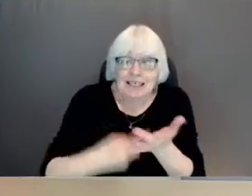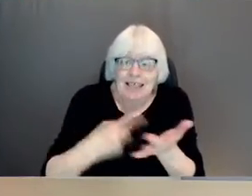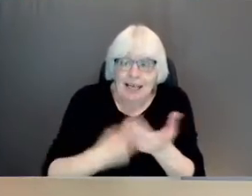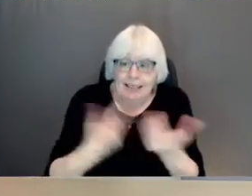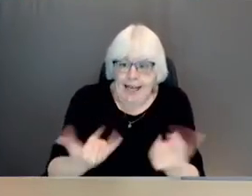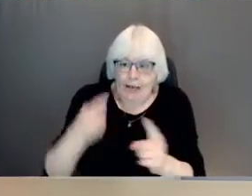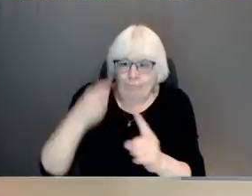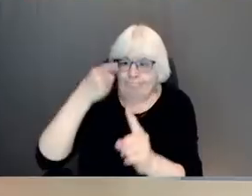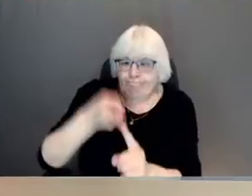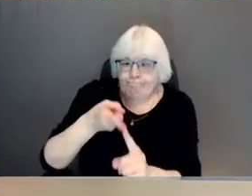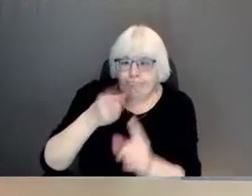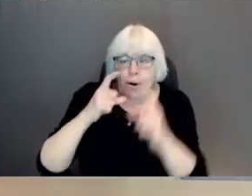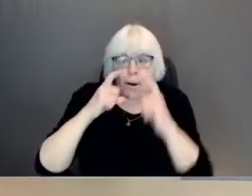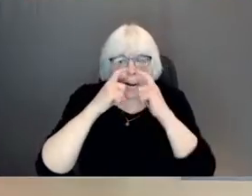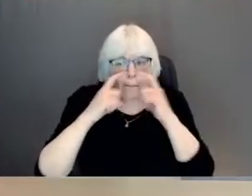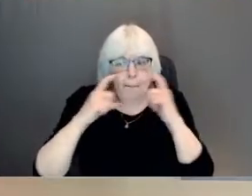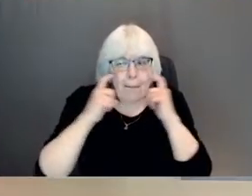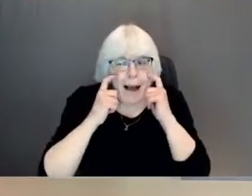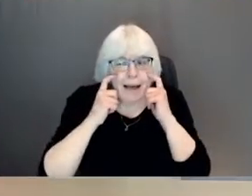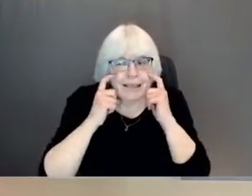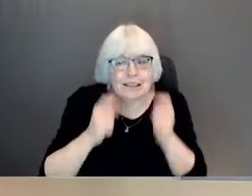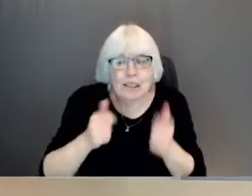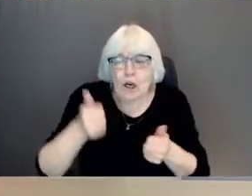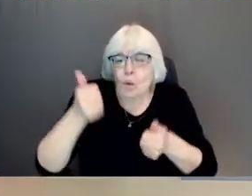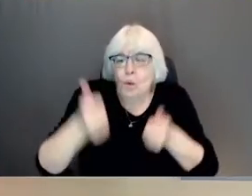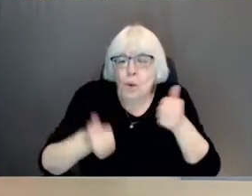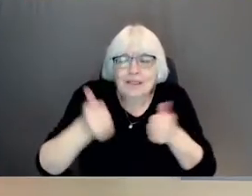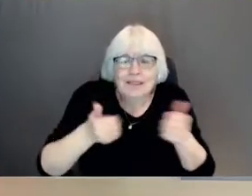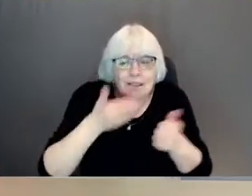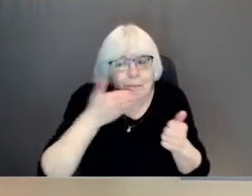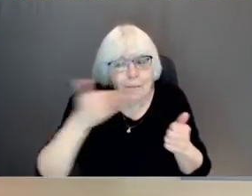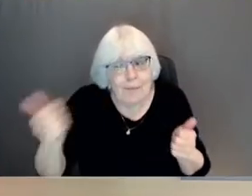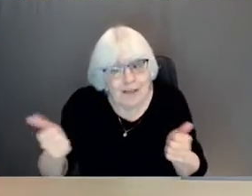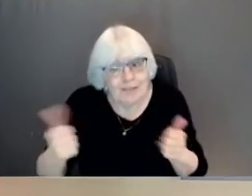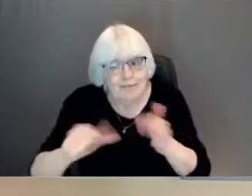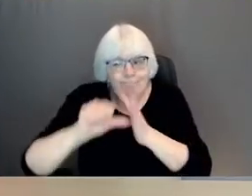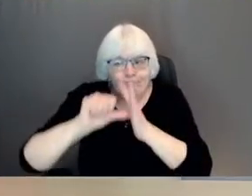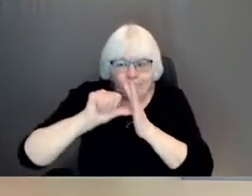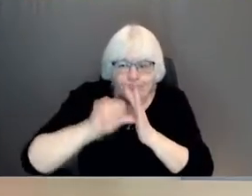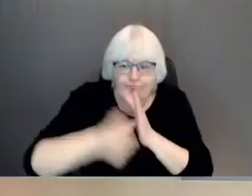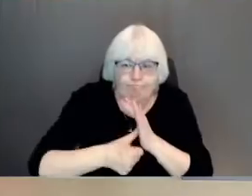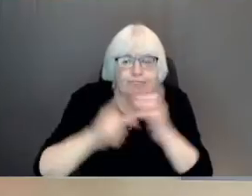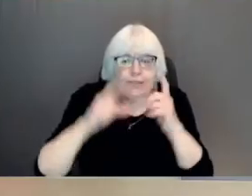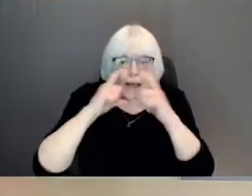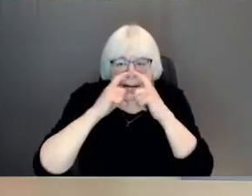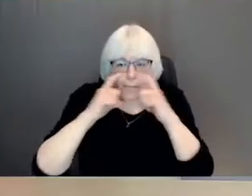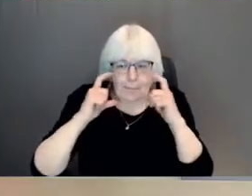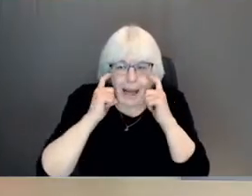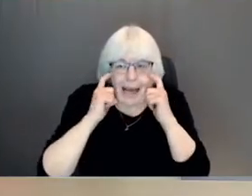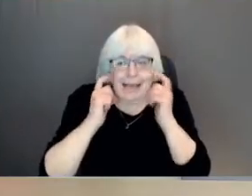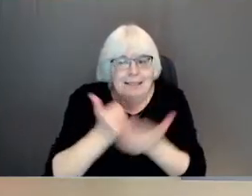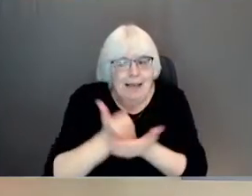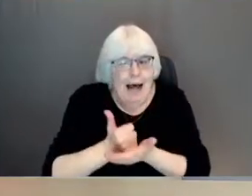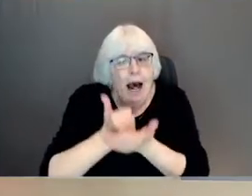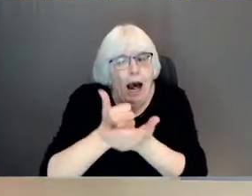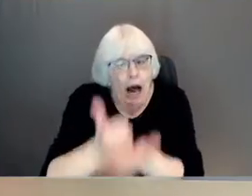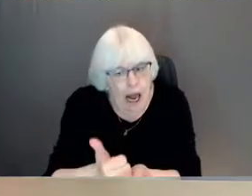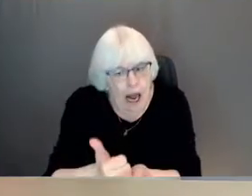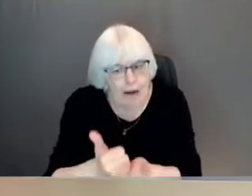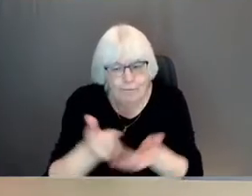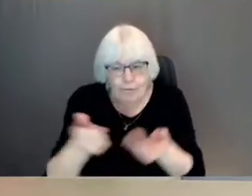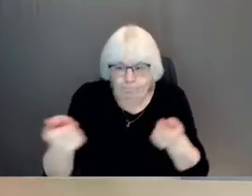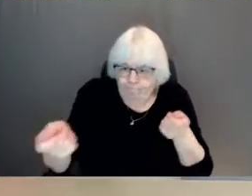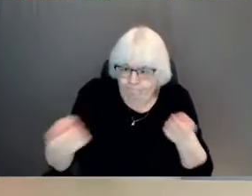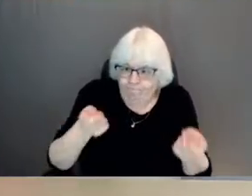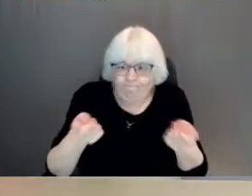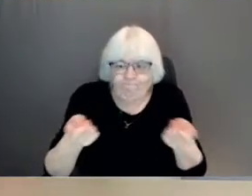community is an added layer of protection against COVID-19 and its variants. Other important measures to help limit transmission include staying home